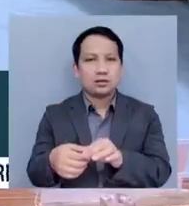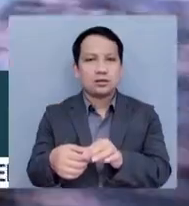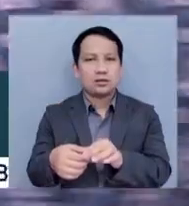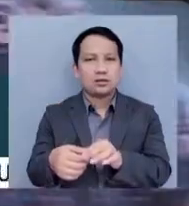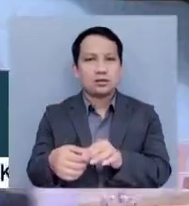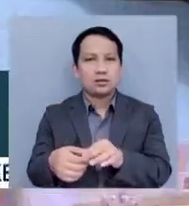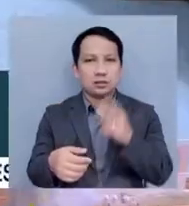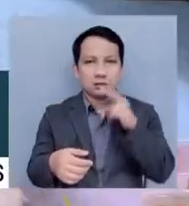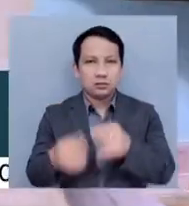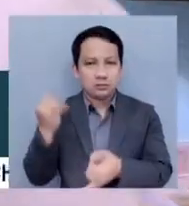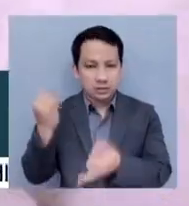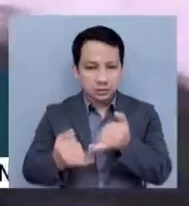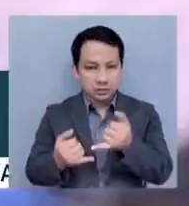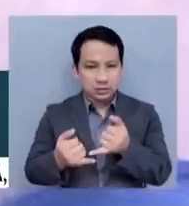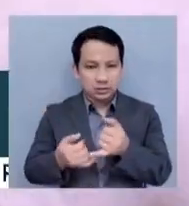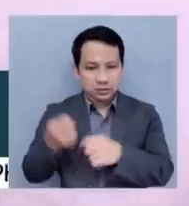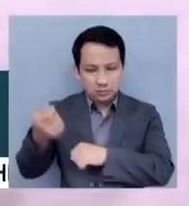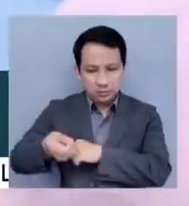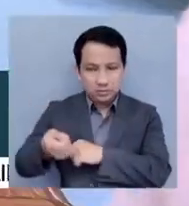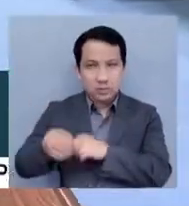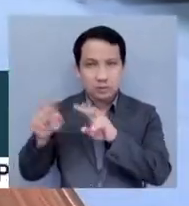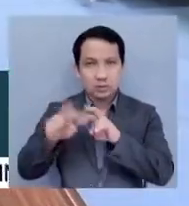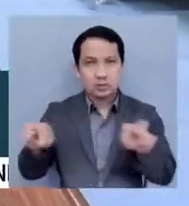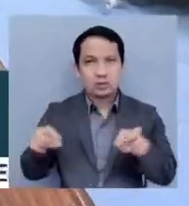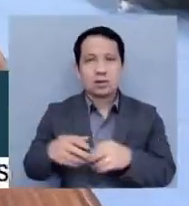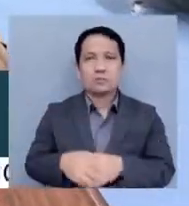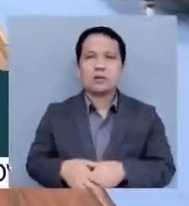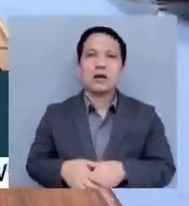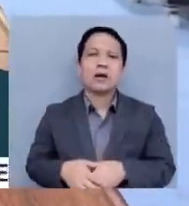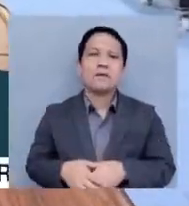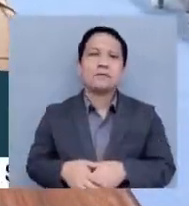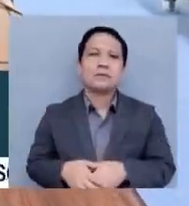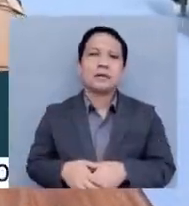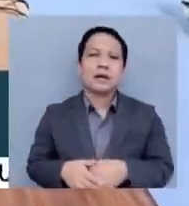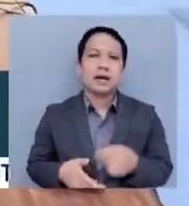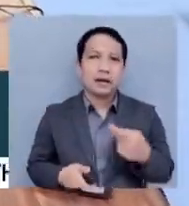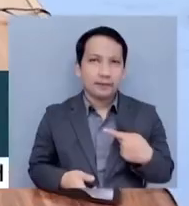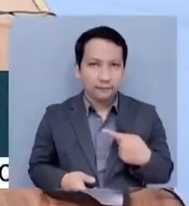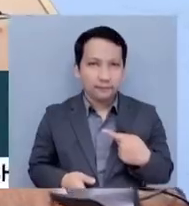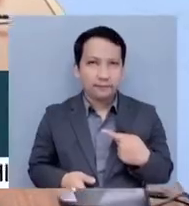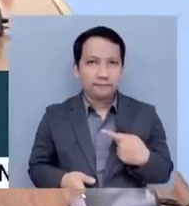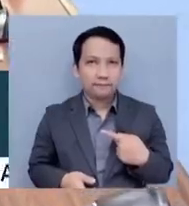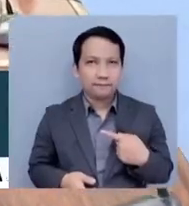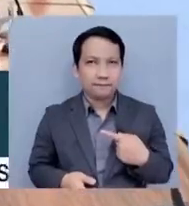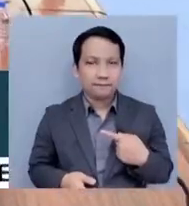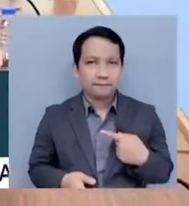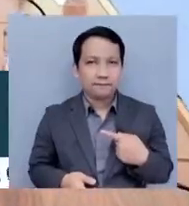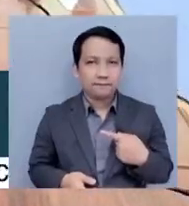noong last hearing. But apparently, may ang nangyayari is